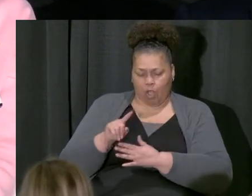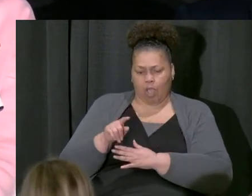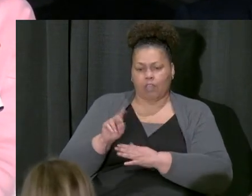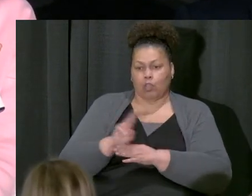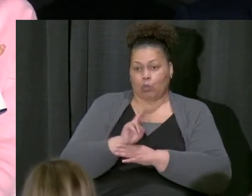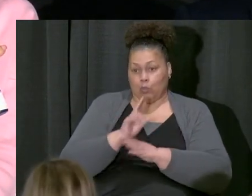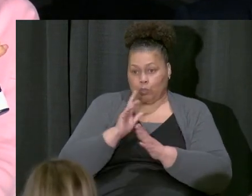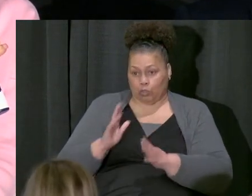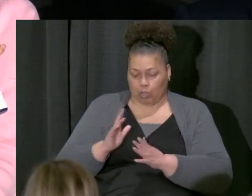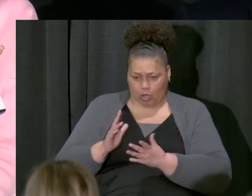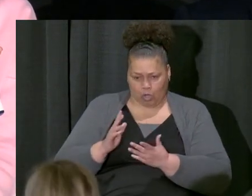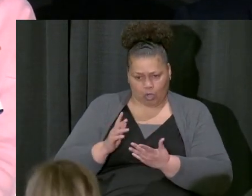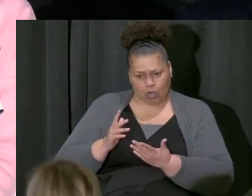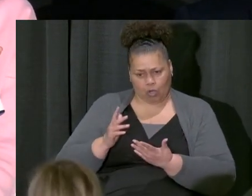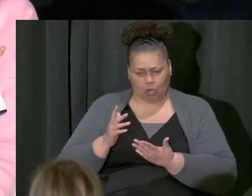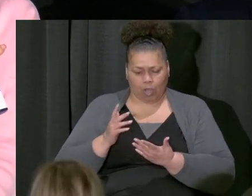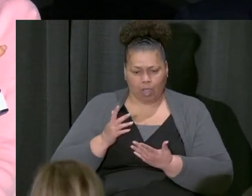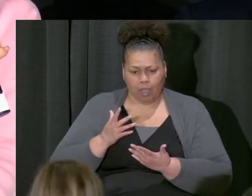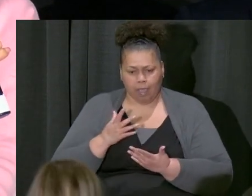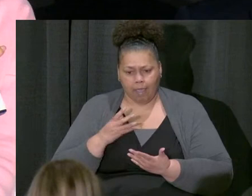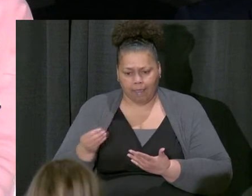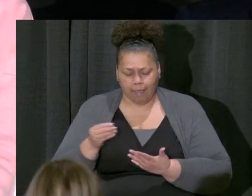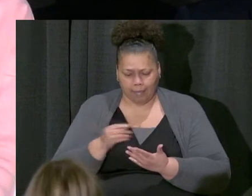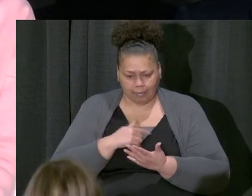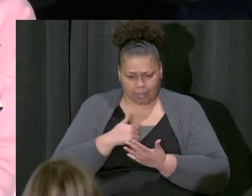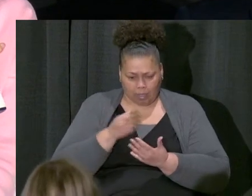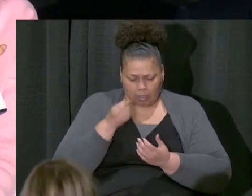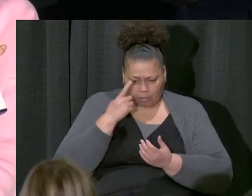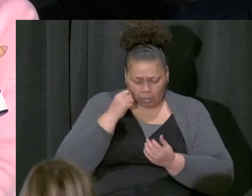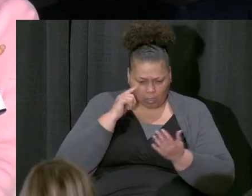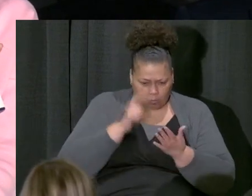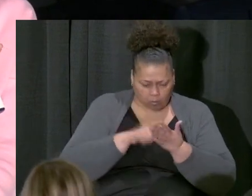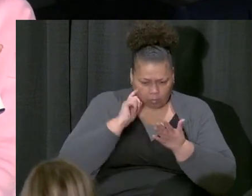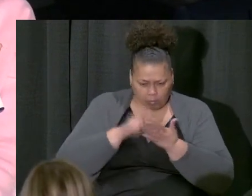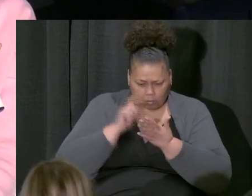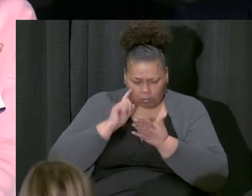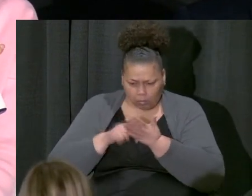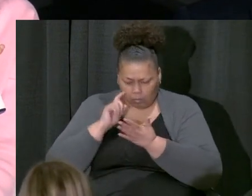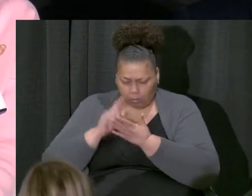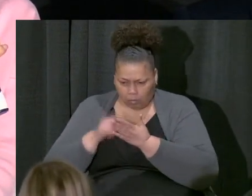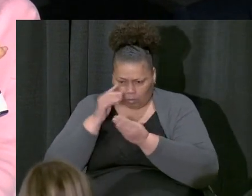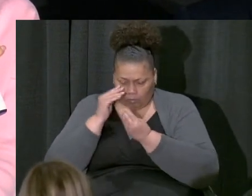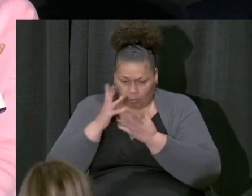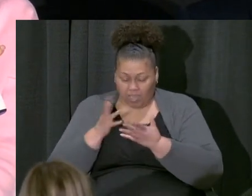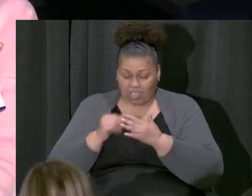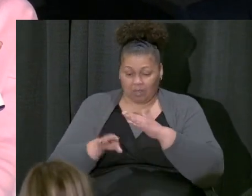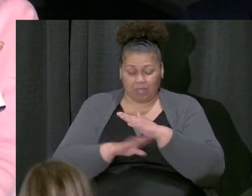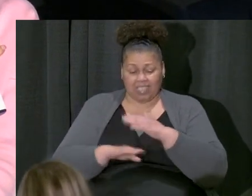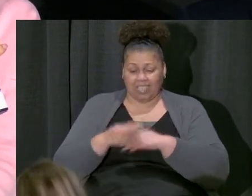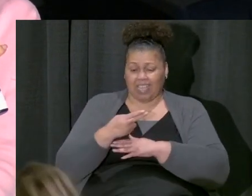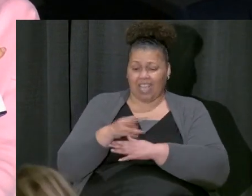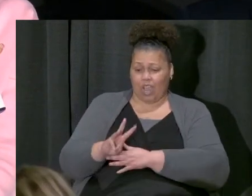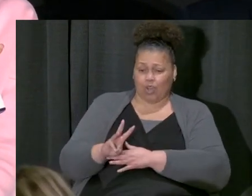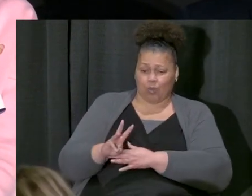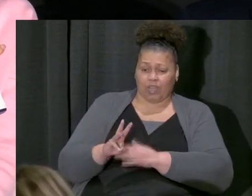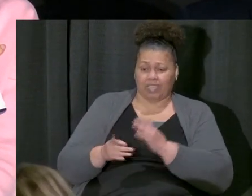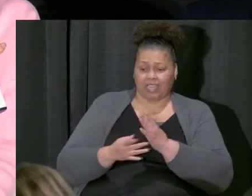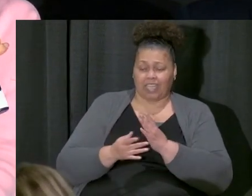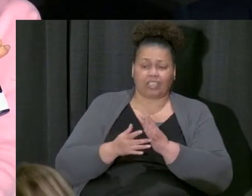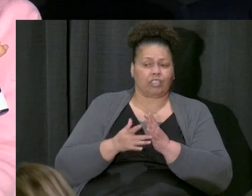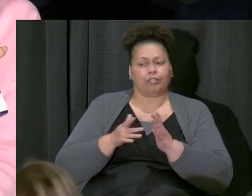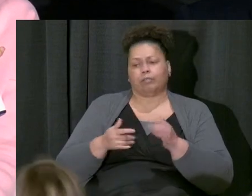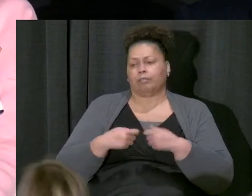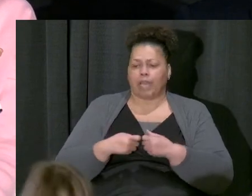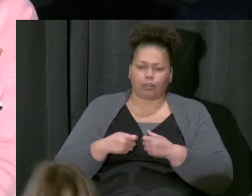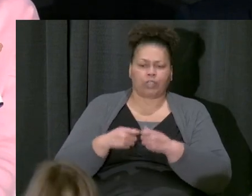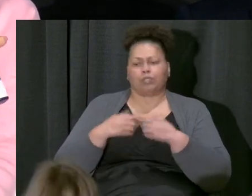about surrounding information. And of course, we need basic hardware technologies such as batteries, motors,